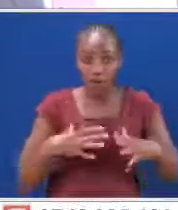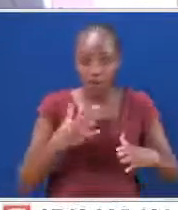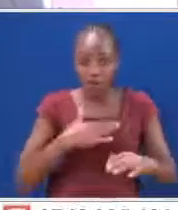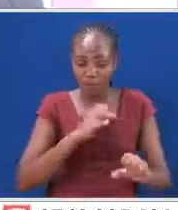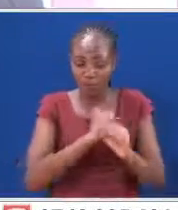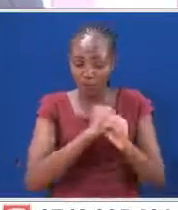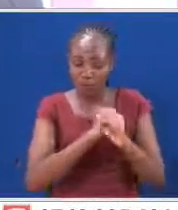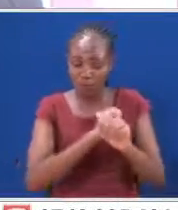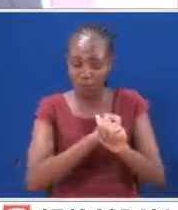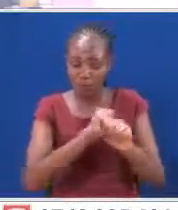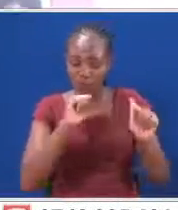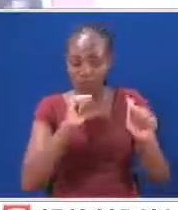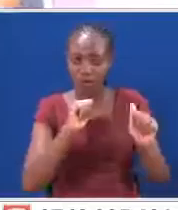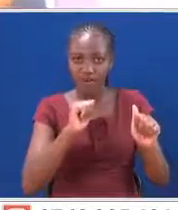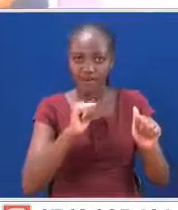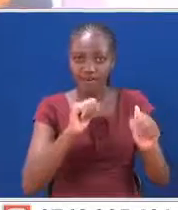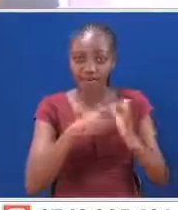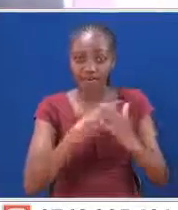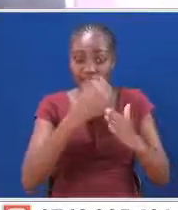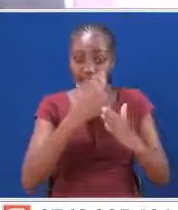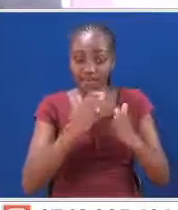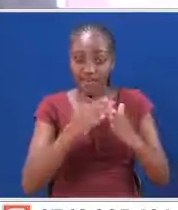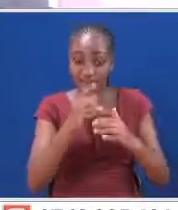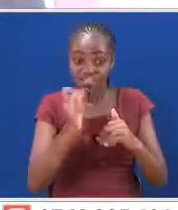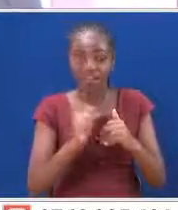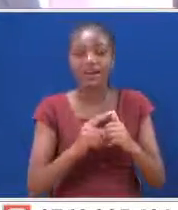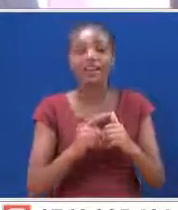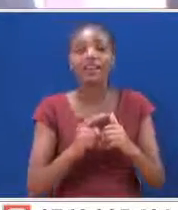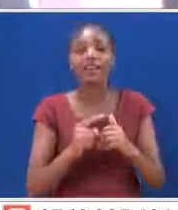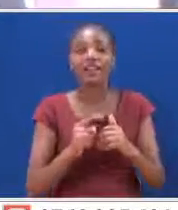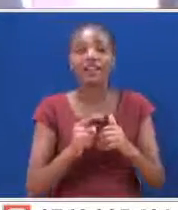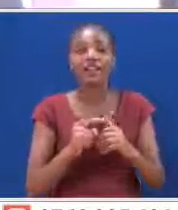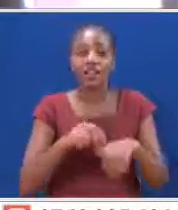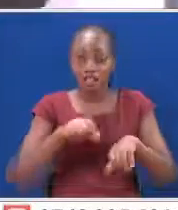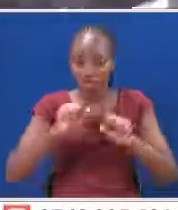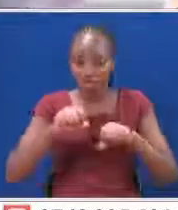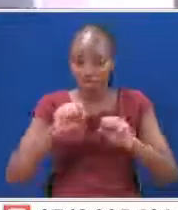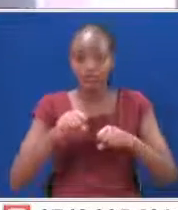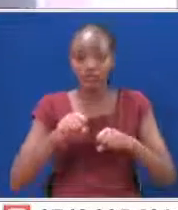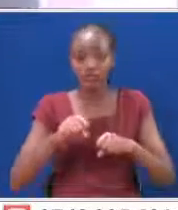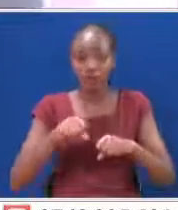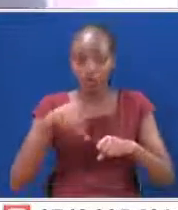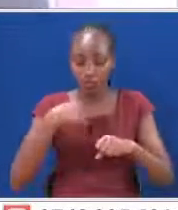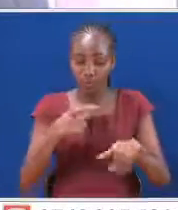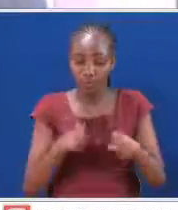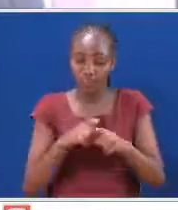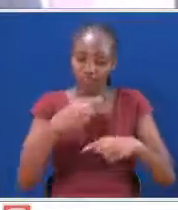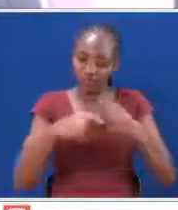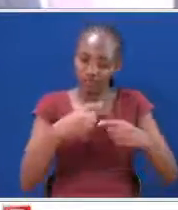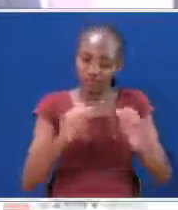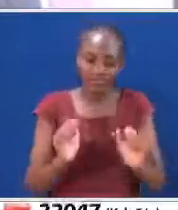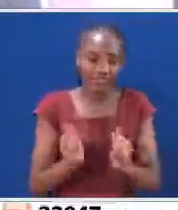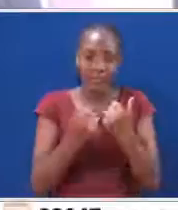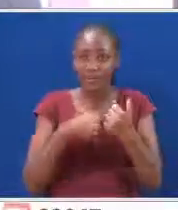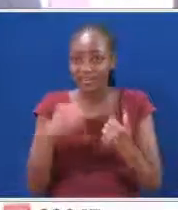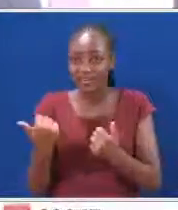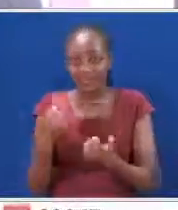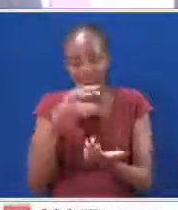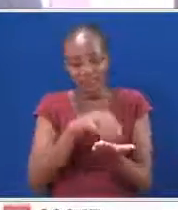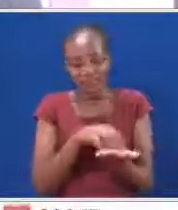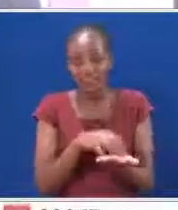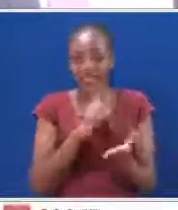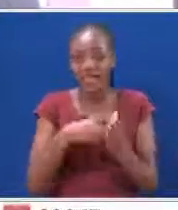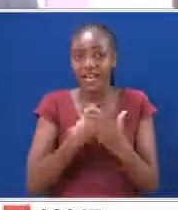working, and by the end of the month, we want to see whether we can escalate it to other stations. I